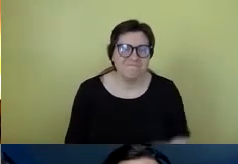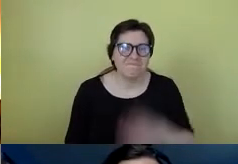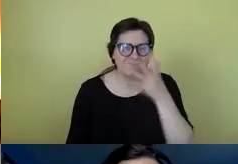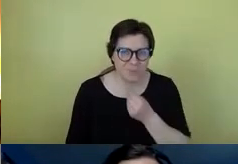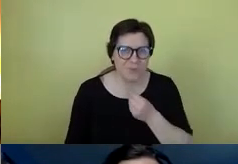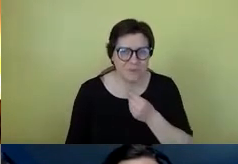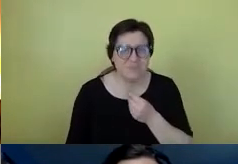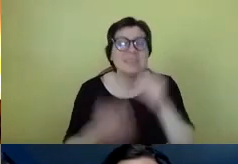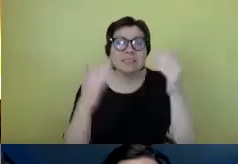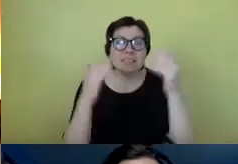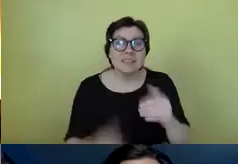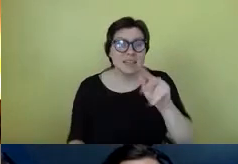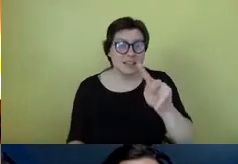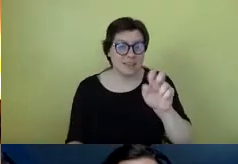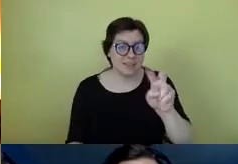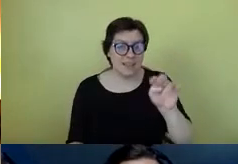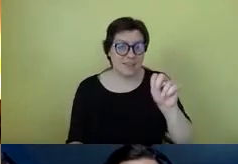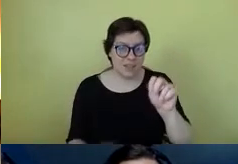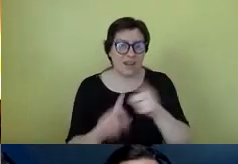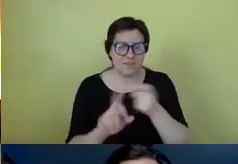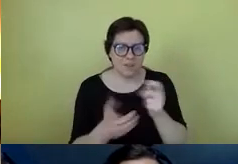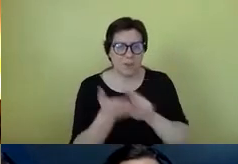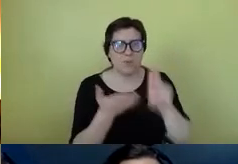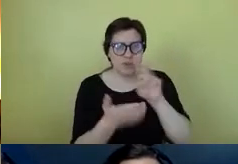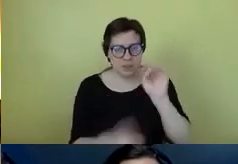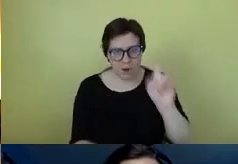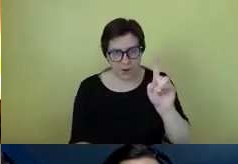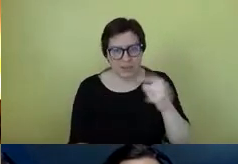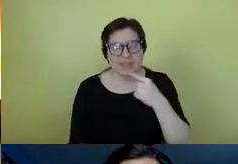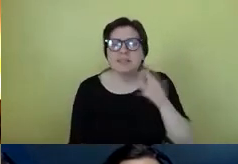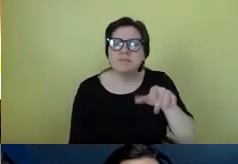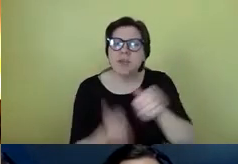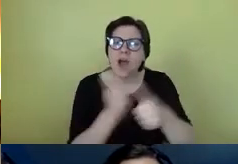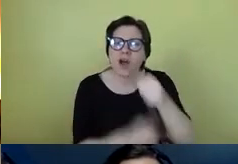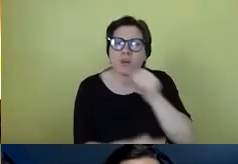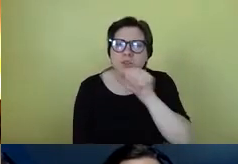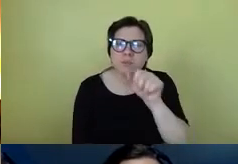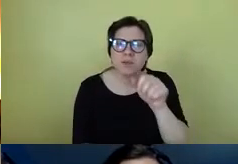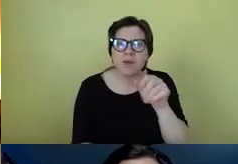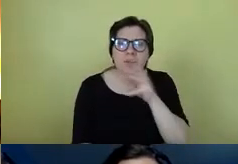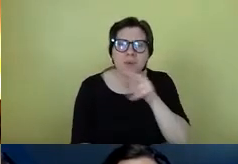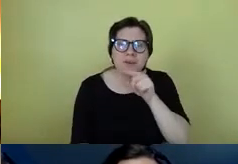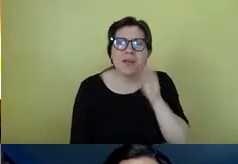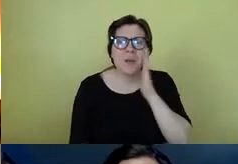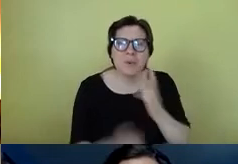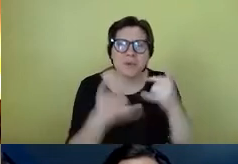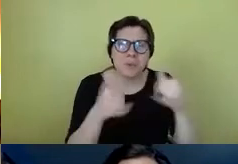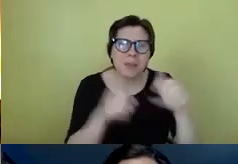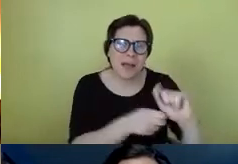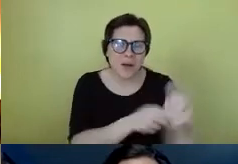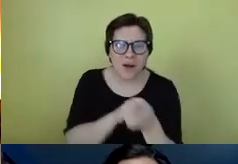Kevin Stoll from the University of Maryland asks, Archbishop Gregory, will you play a round of golf with Father Rob Walsh and